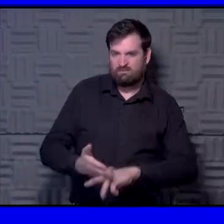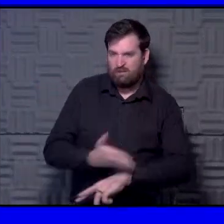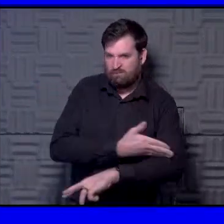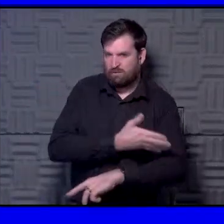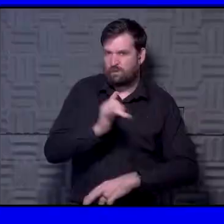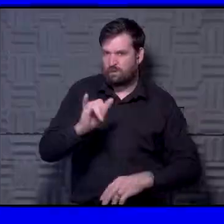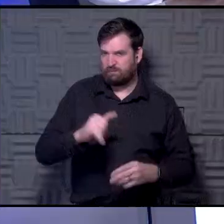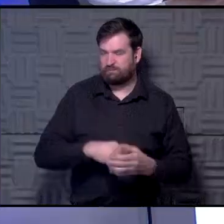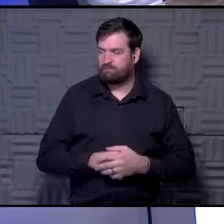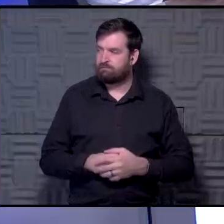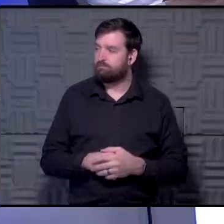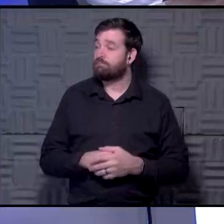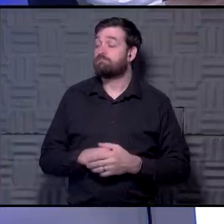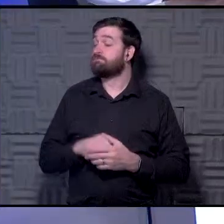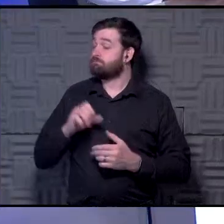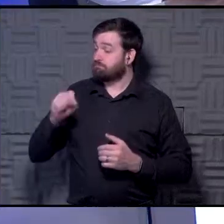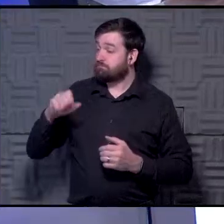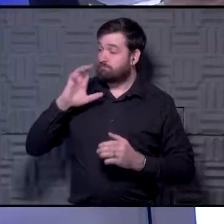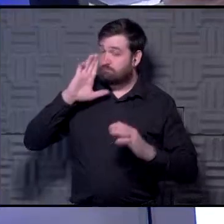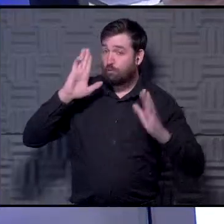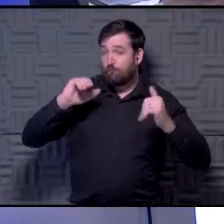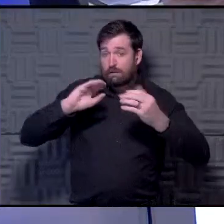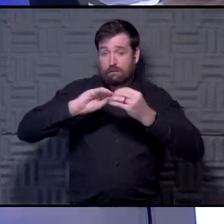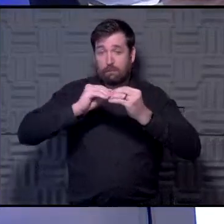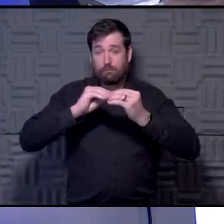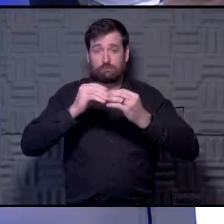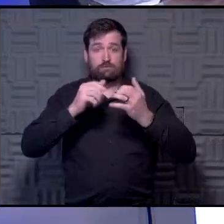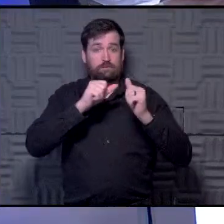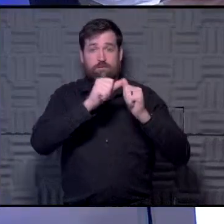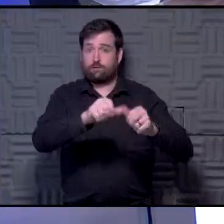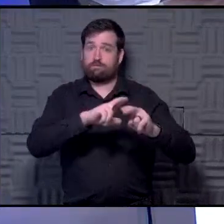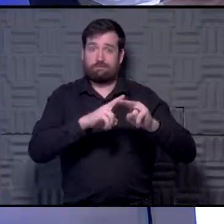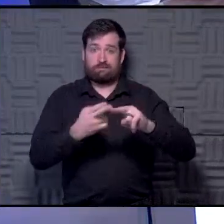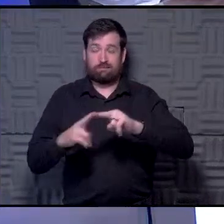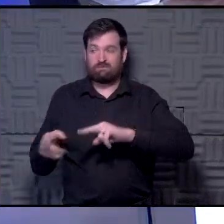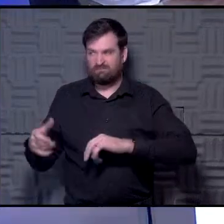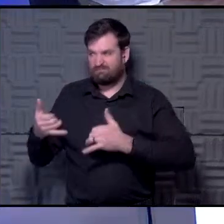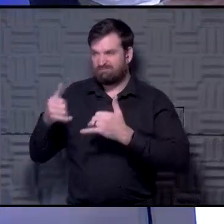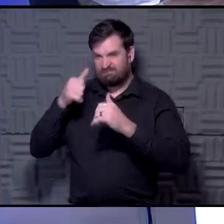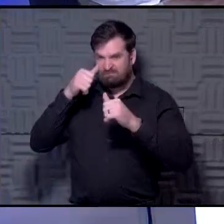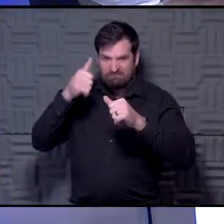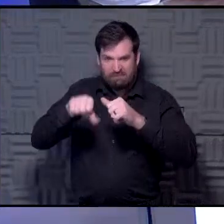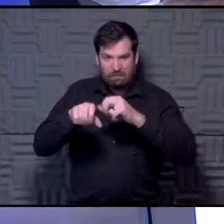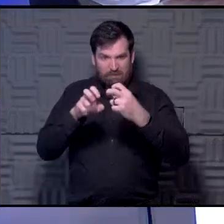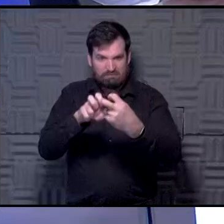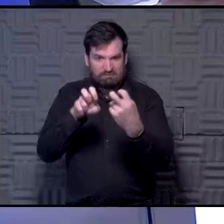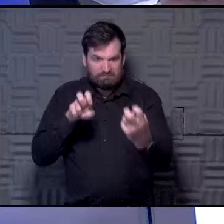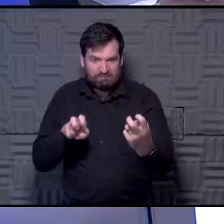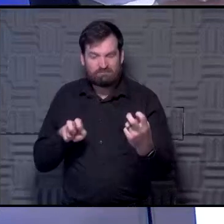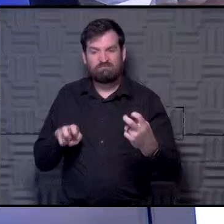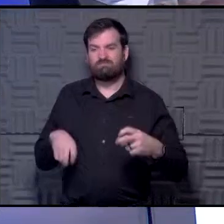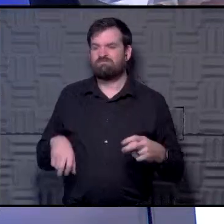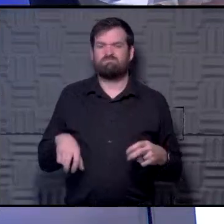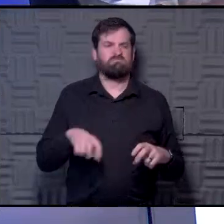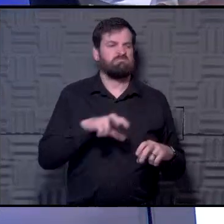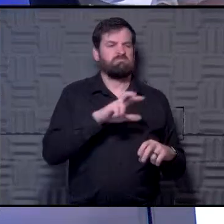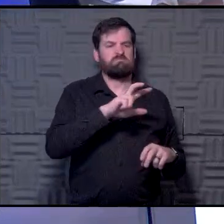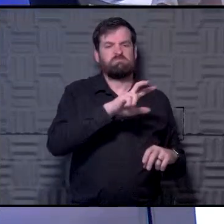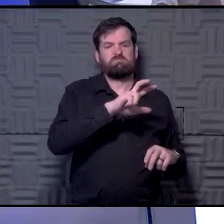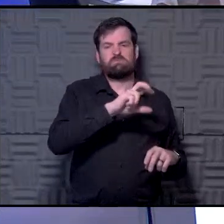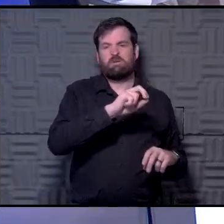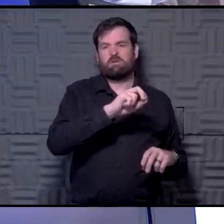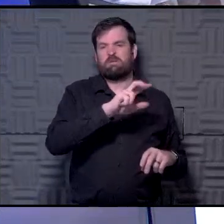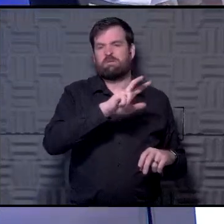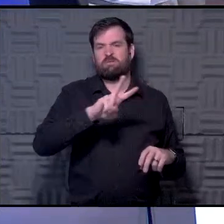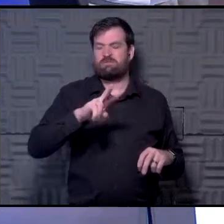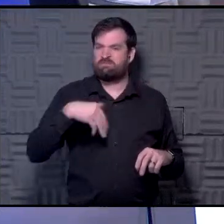as well. So. Yeah, so hopefully those numbers will keep going down, because I remember when you sat right across from me and you said when we were at 32,